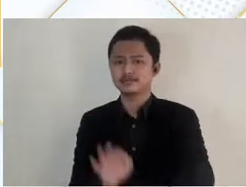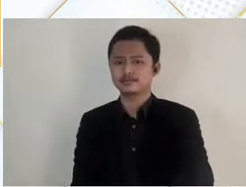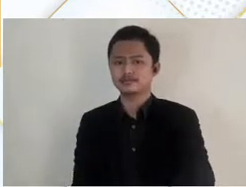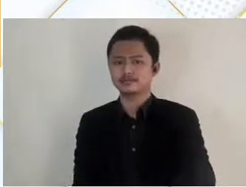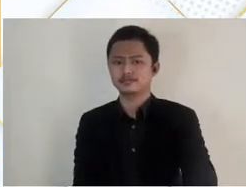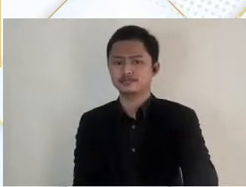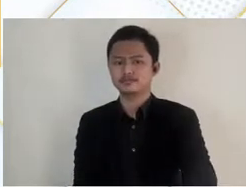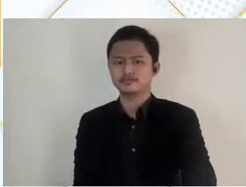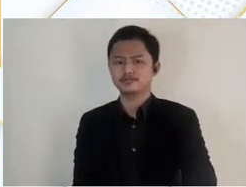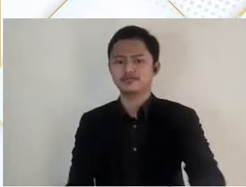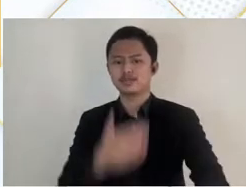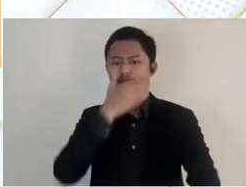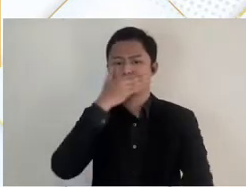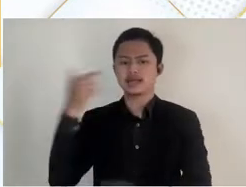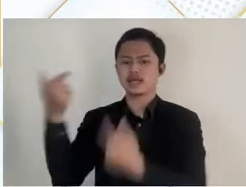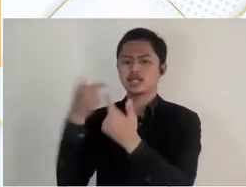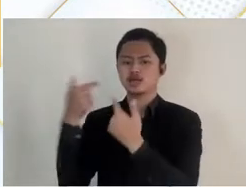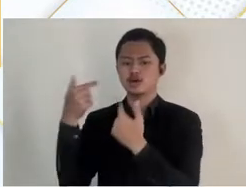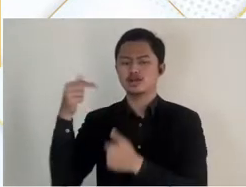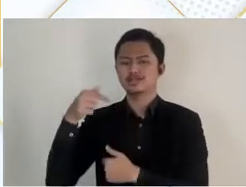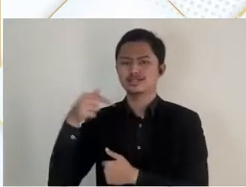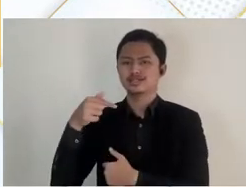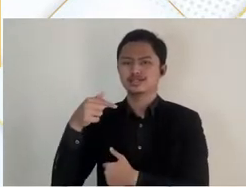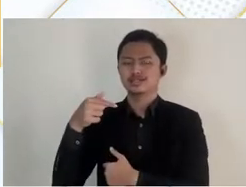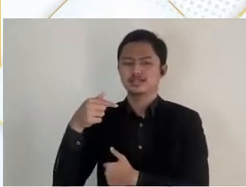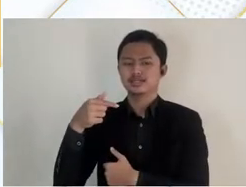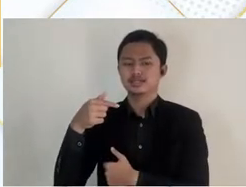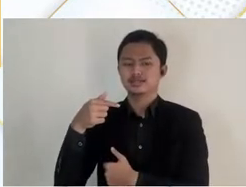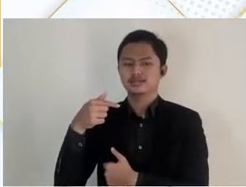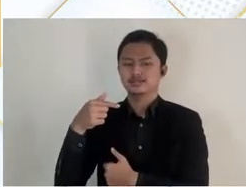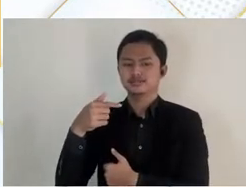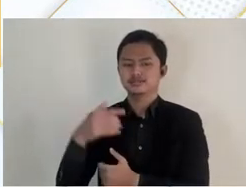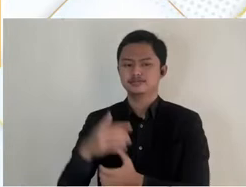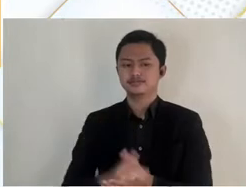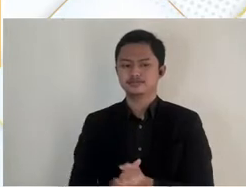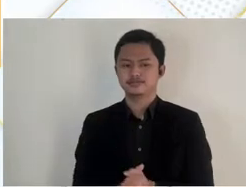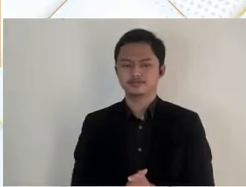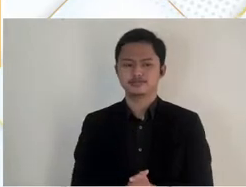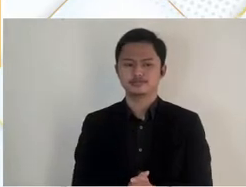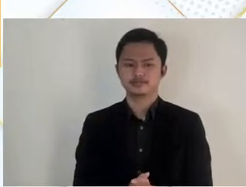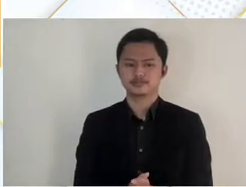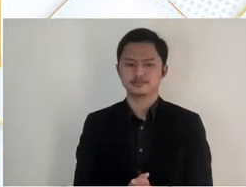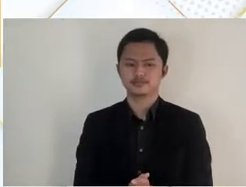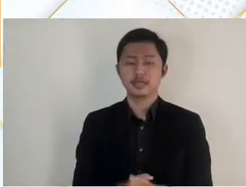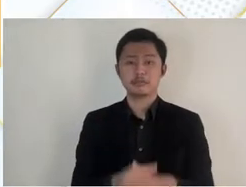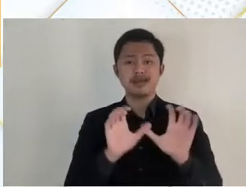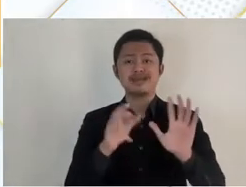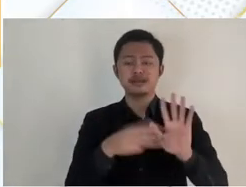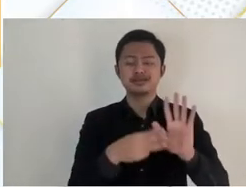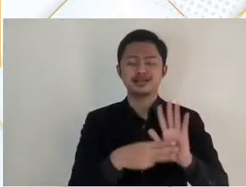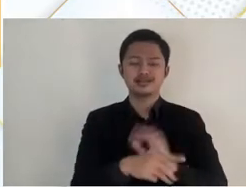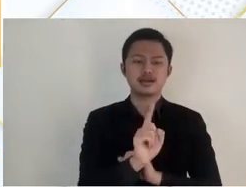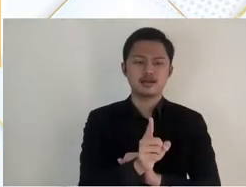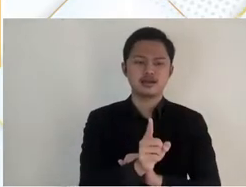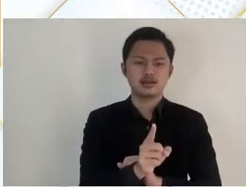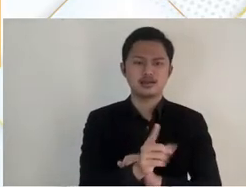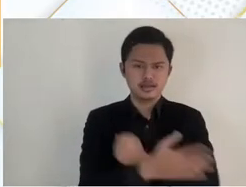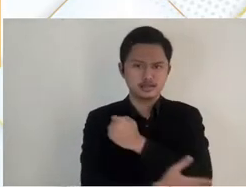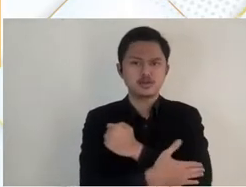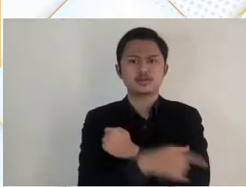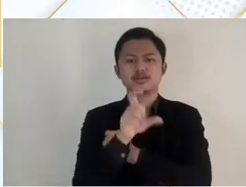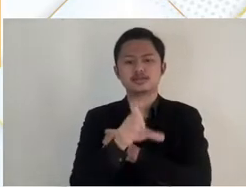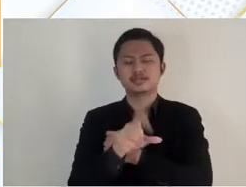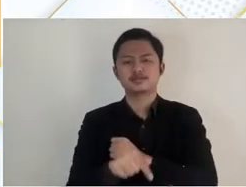of terrorism deaths is where place where countries have most conflicts. Now, looking into